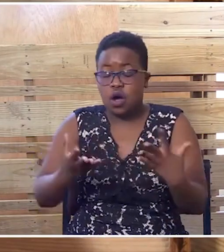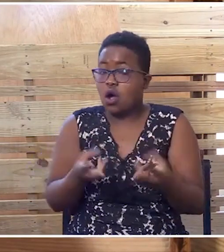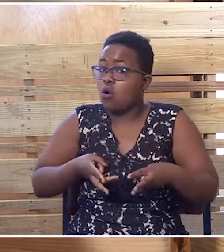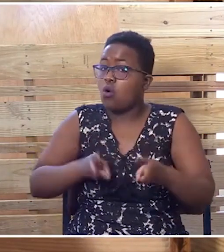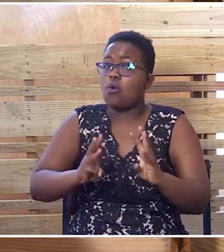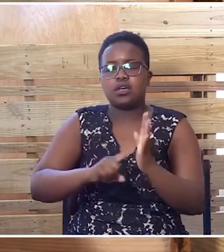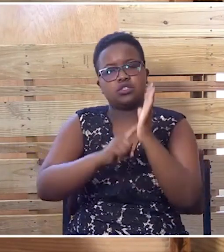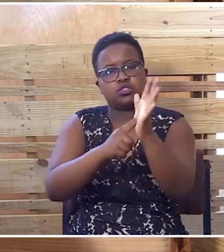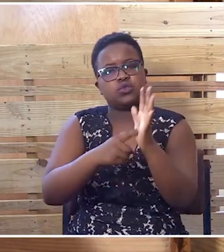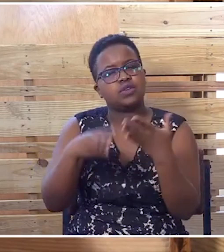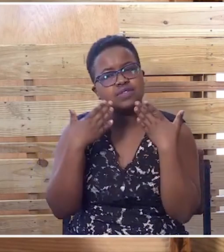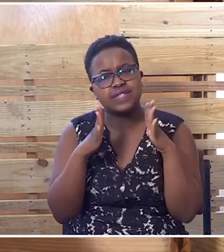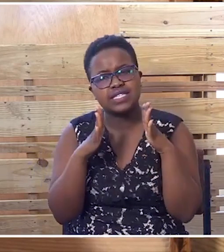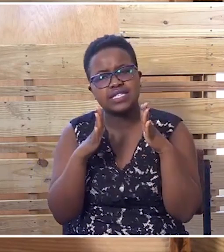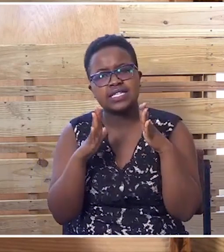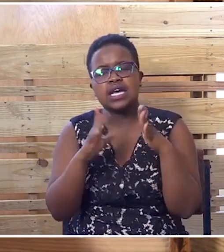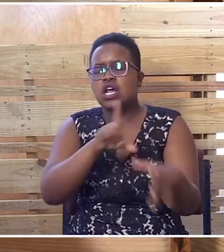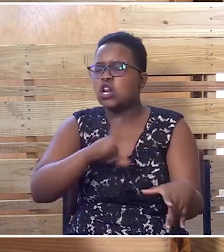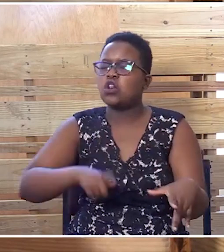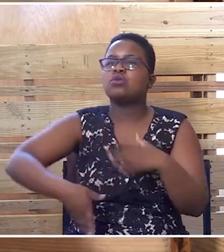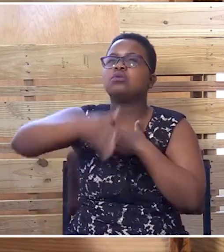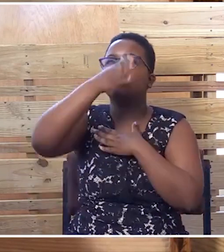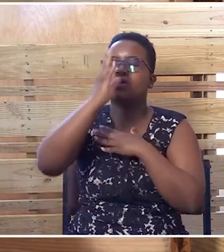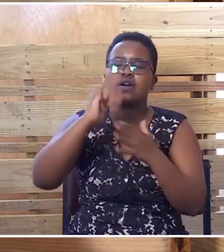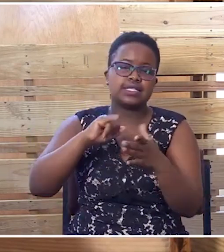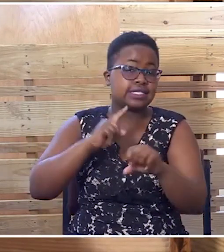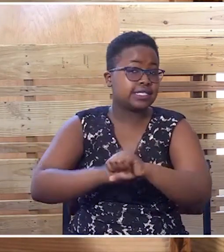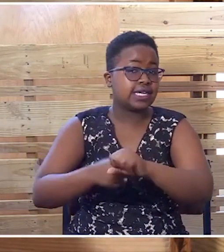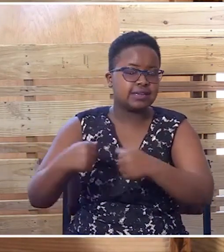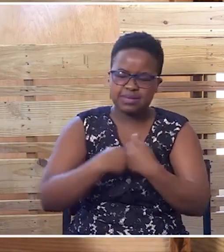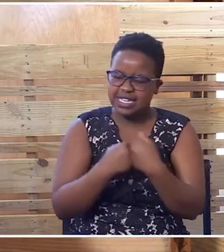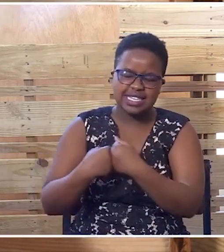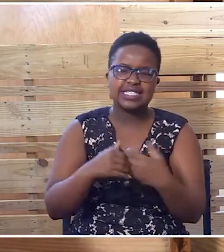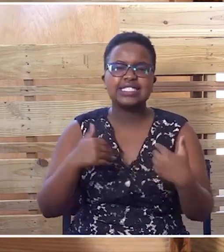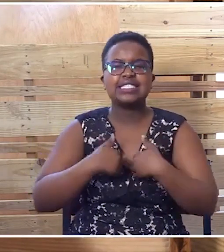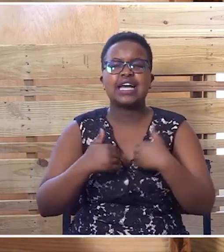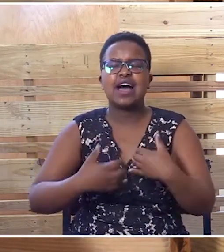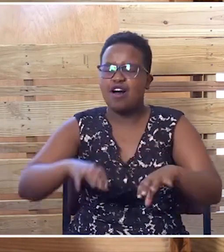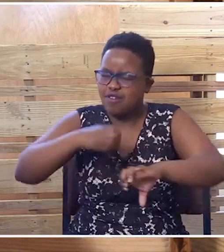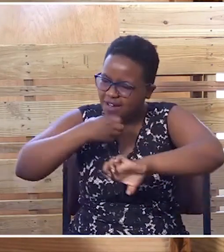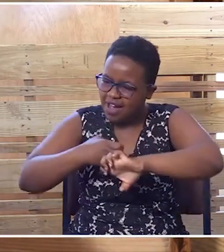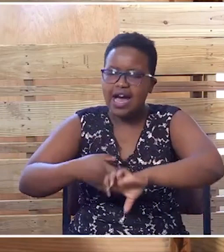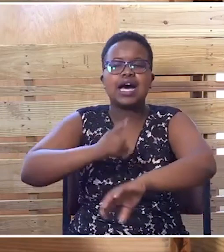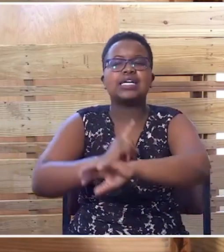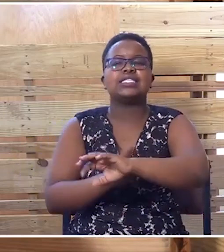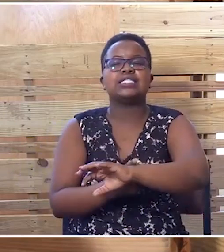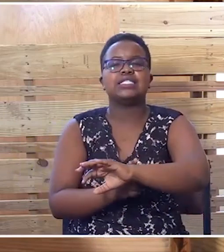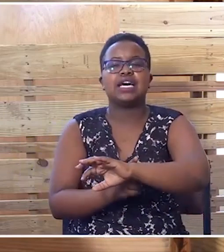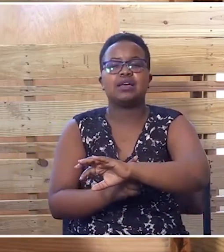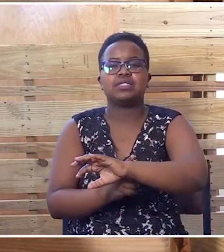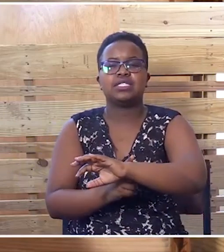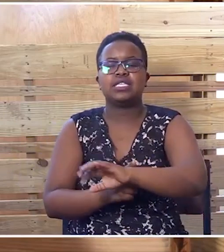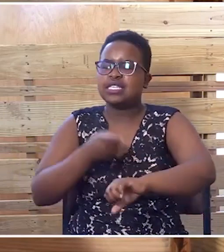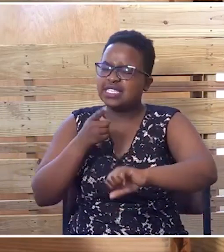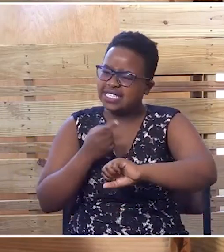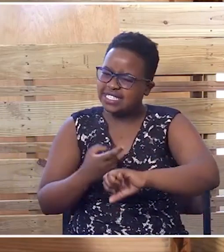go. That, Lord, oh God, even when we go through challenges, when we go through hard times, even at times like